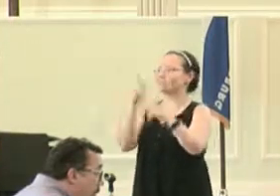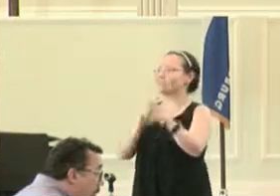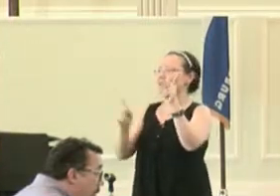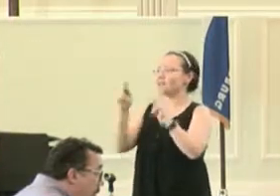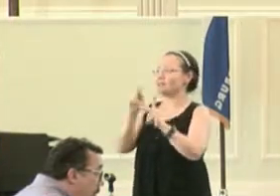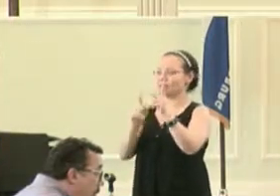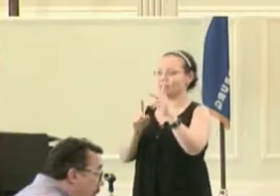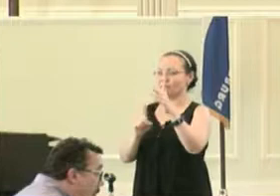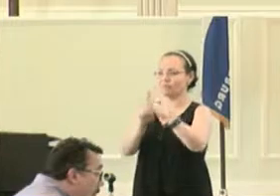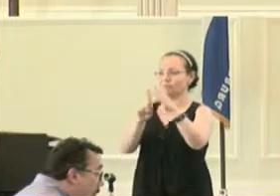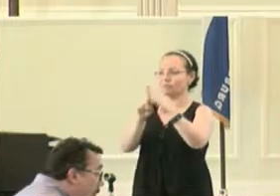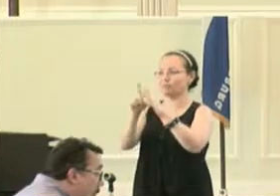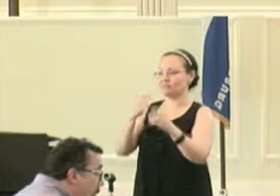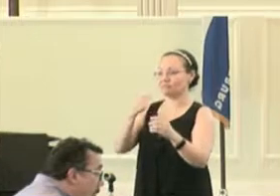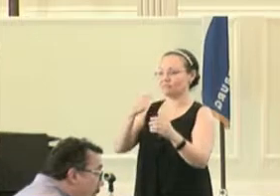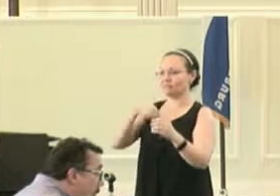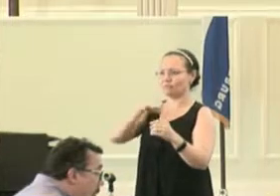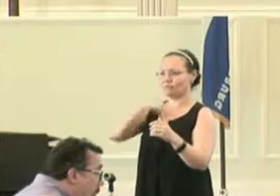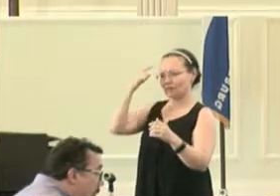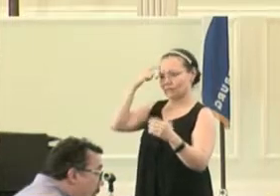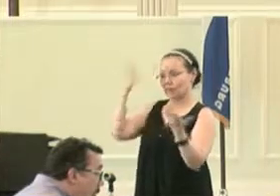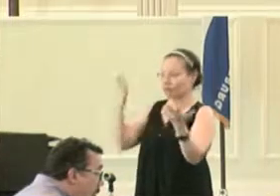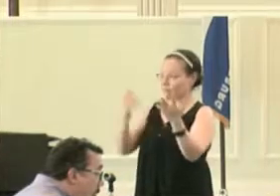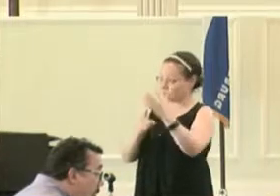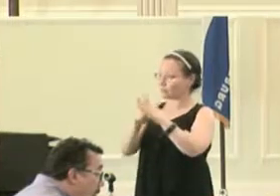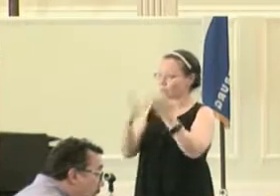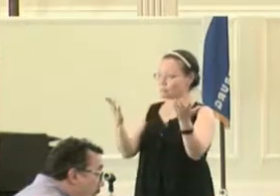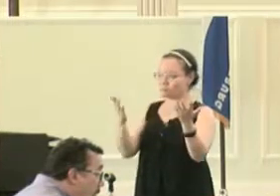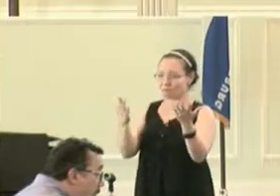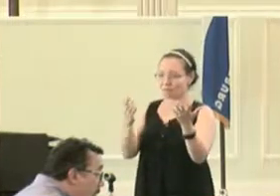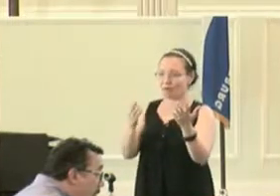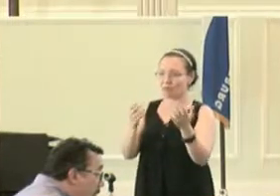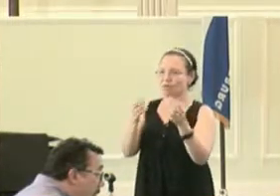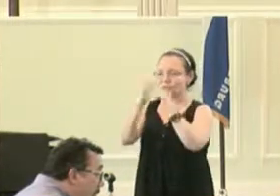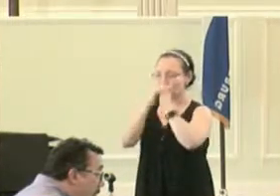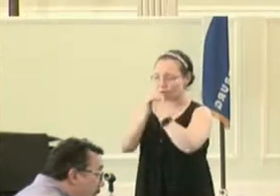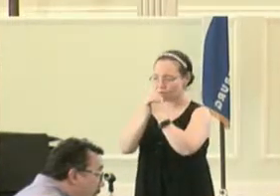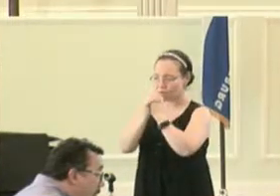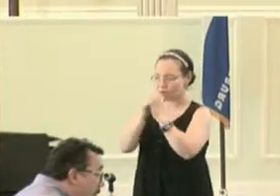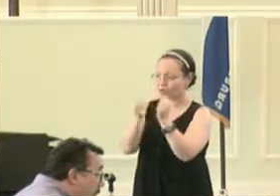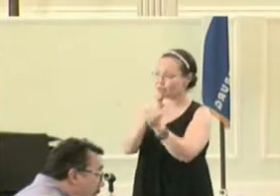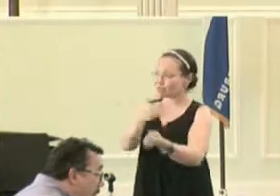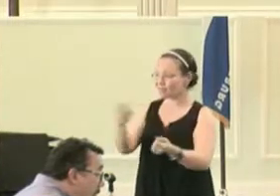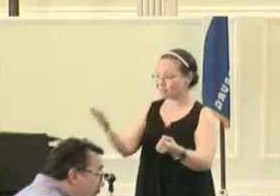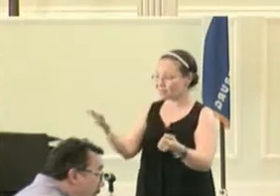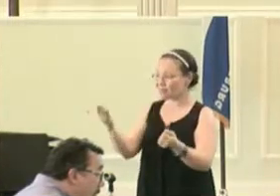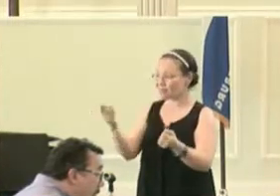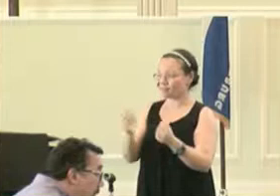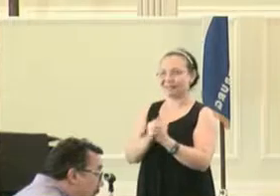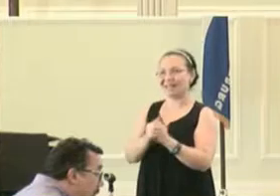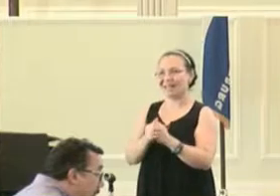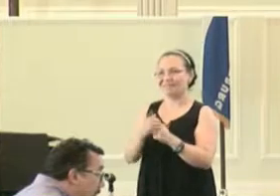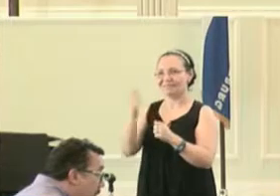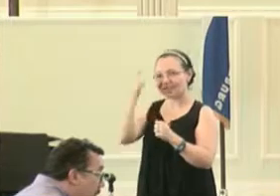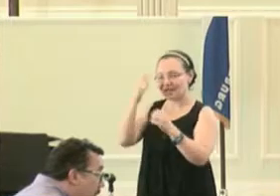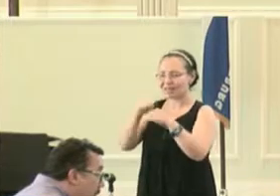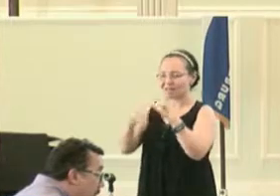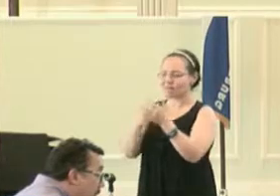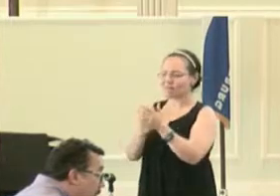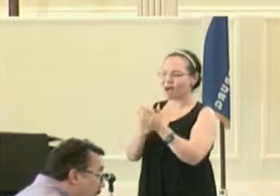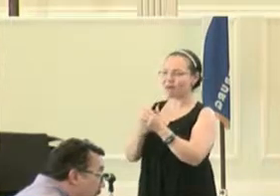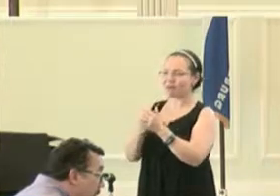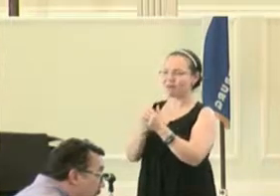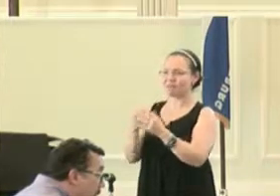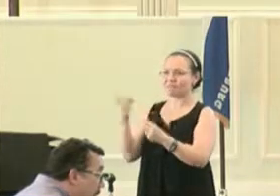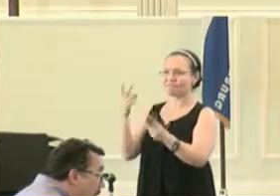a lot more than what we thought. And we were going to do worship with them and have something like vacation Bible school, and then we were going